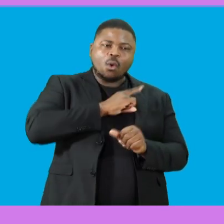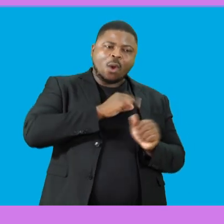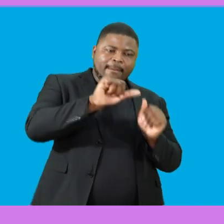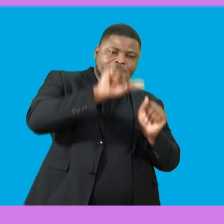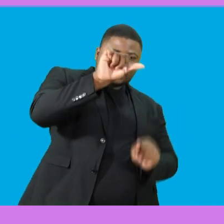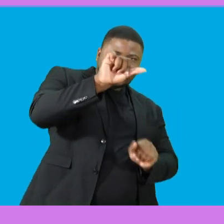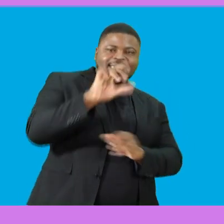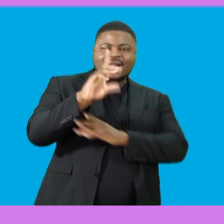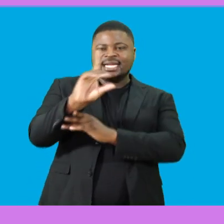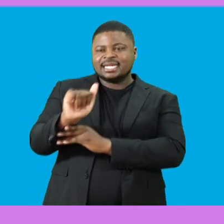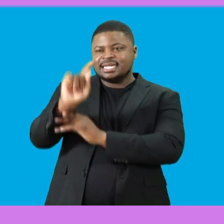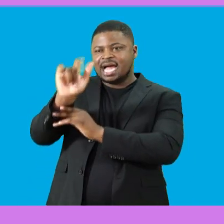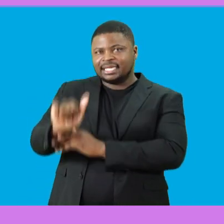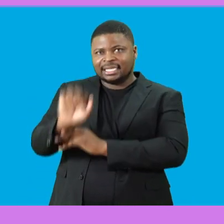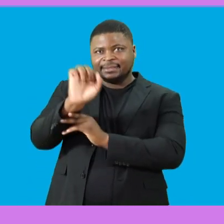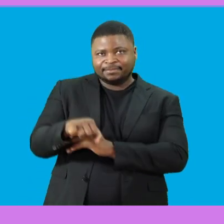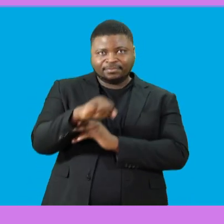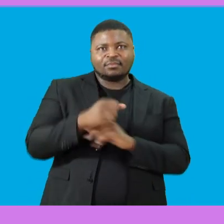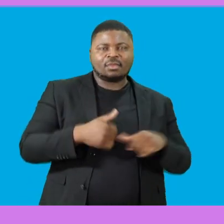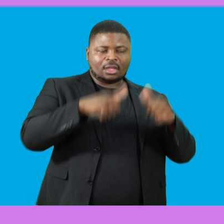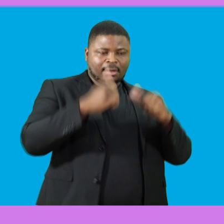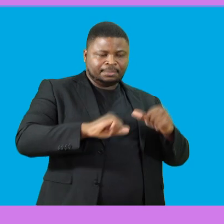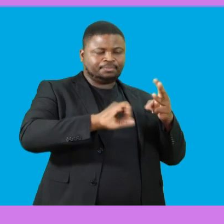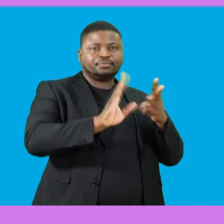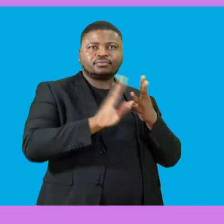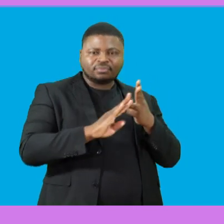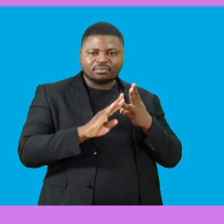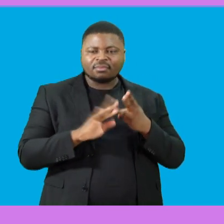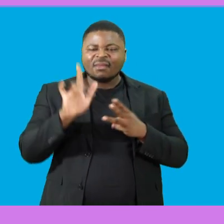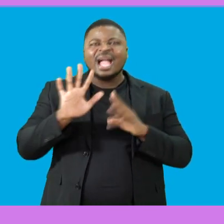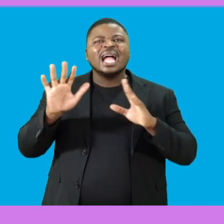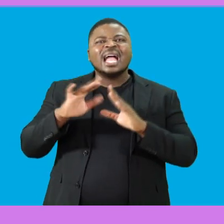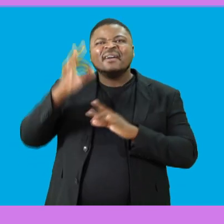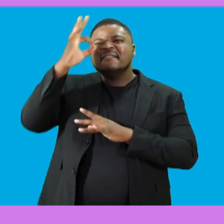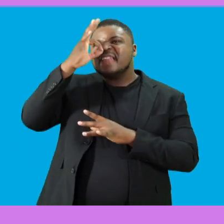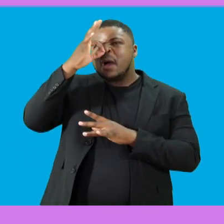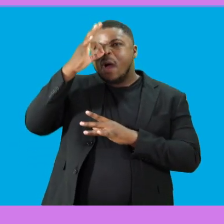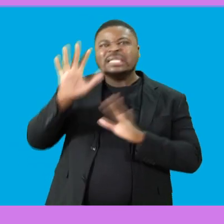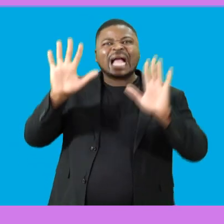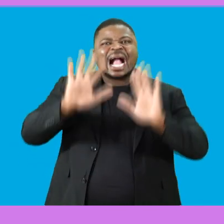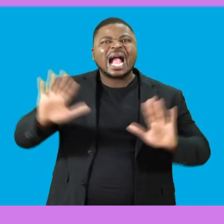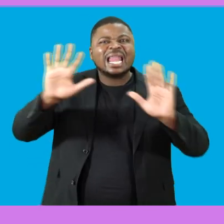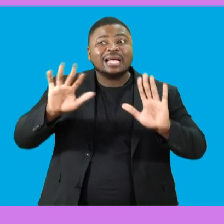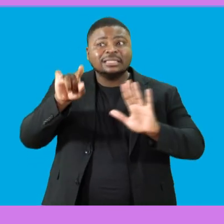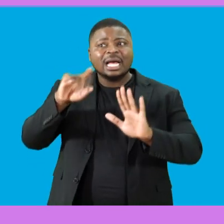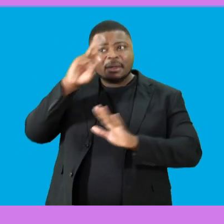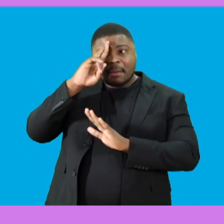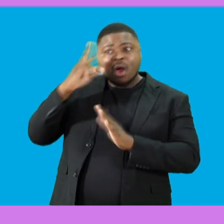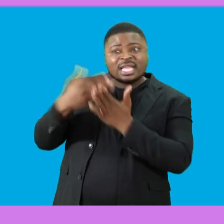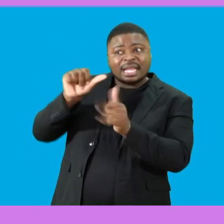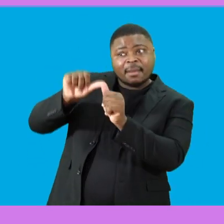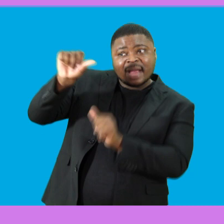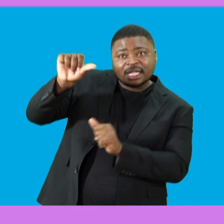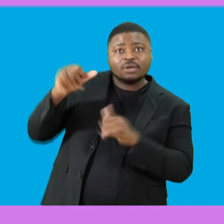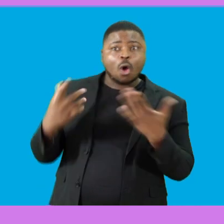the measured data. Then we go to the color of flowers in a garden. Color cannot be counted, color cannot be measured, but